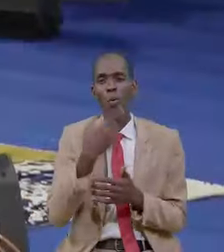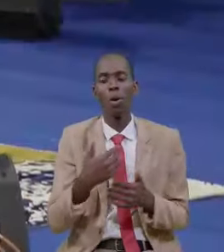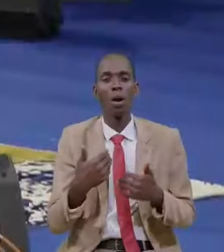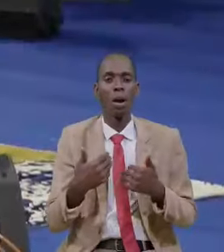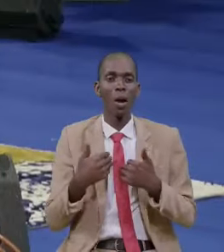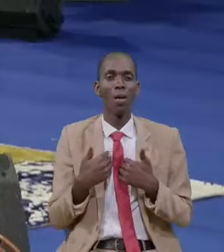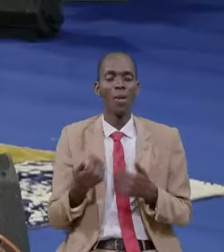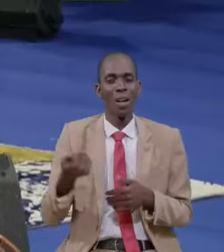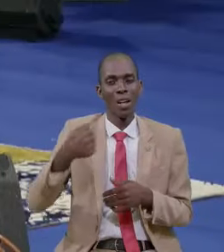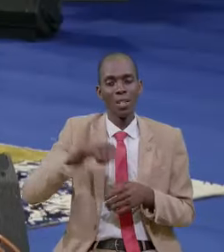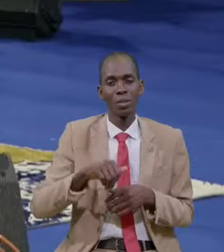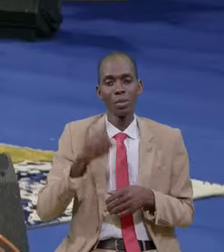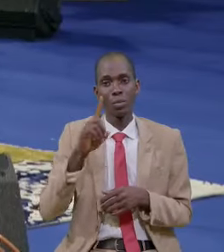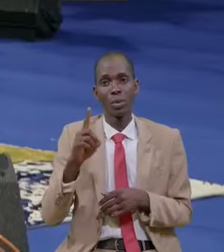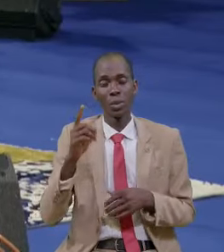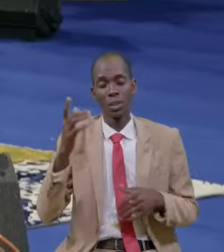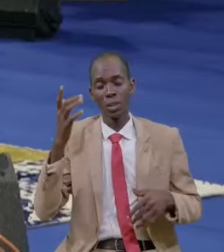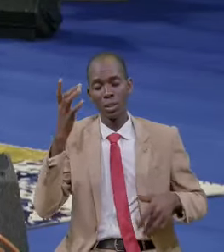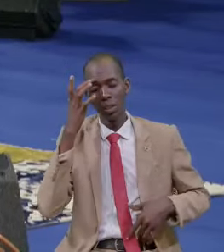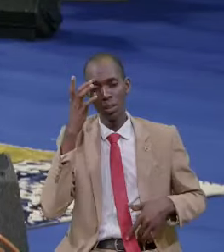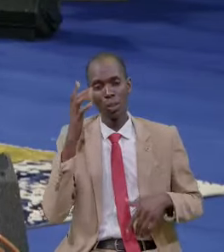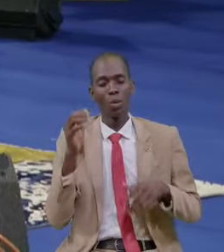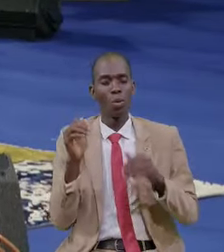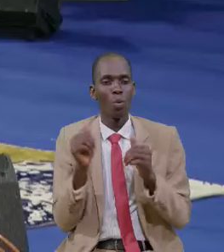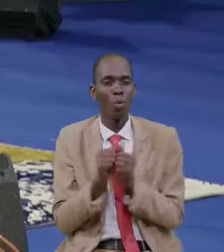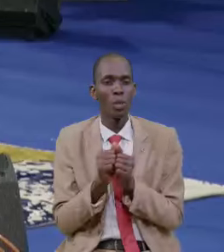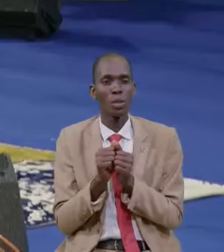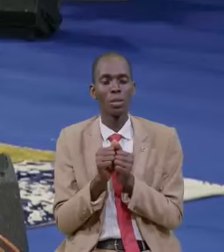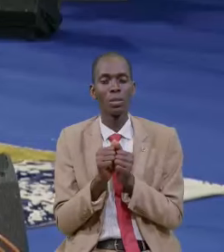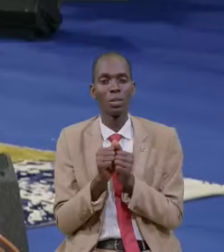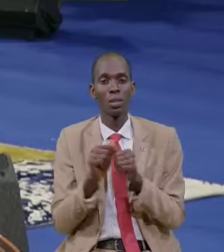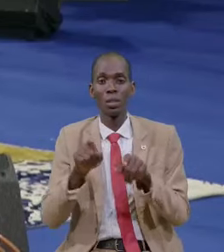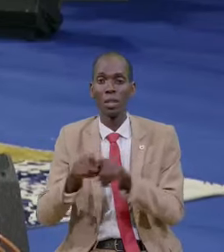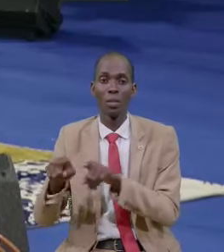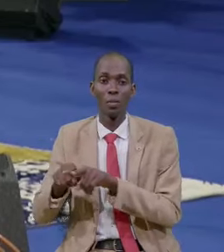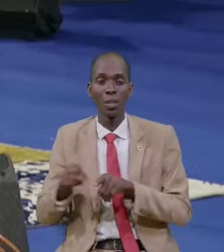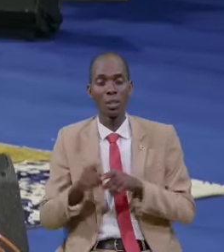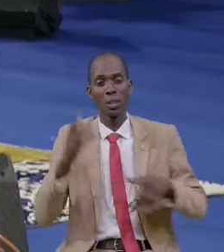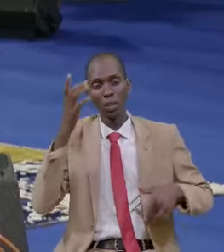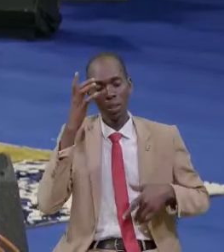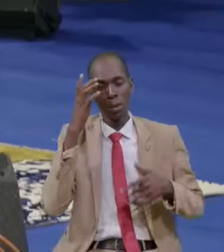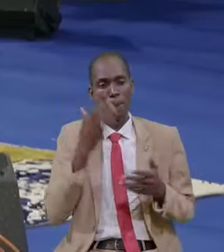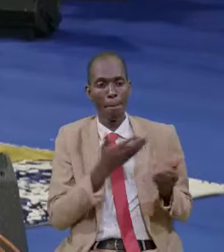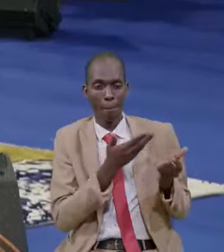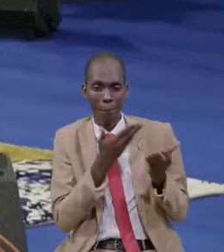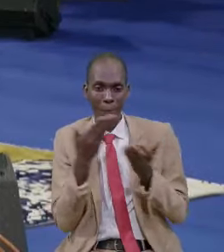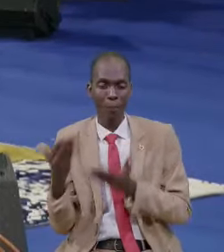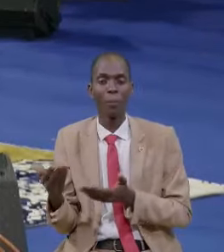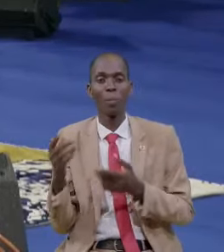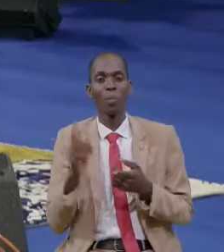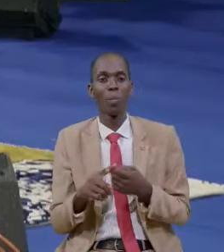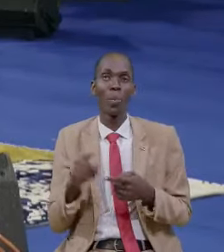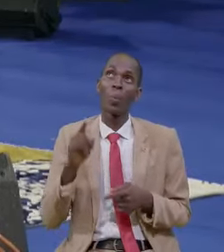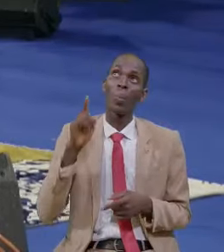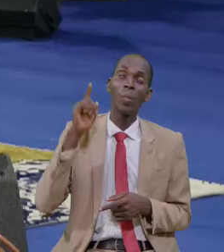sick with divers diseases brought them unto him, and